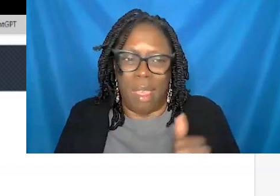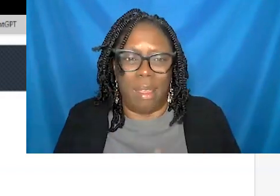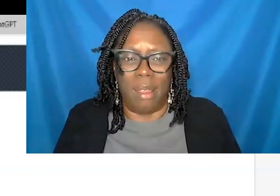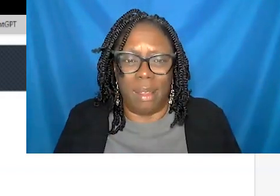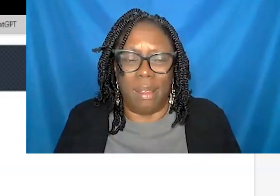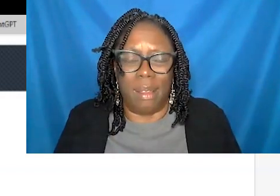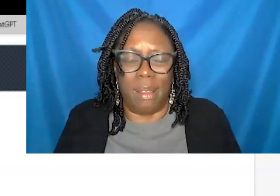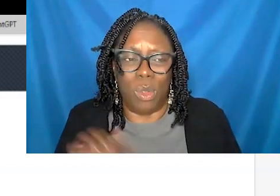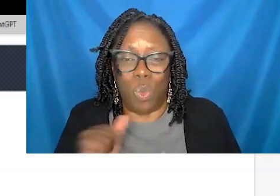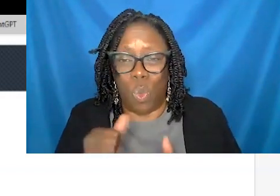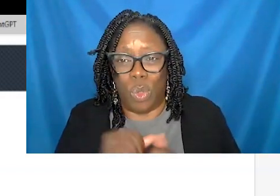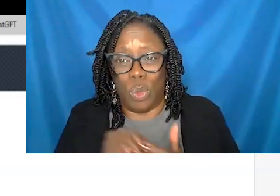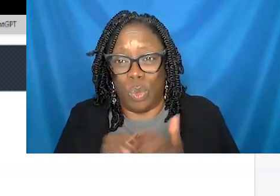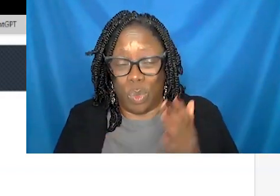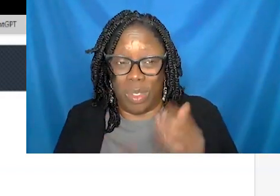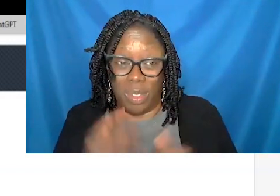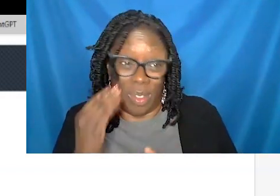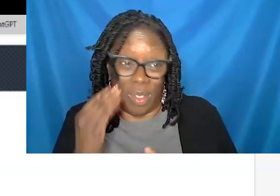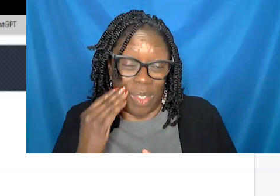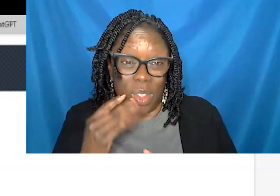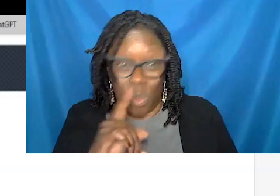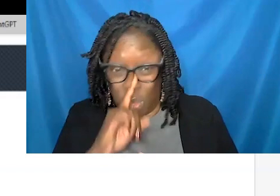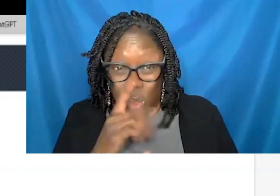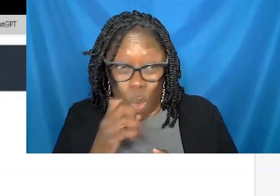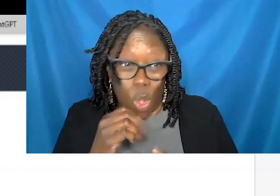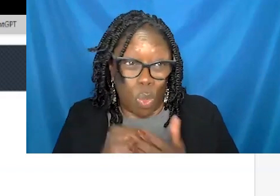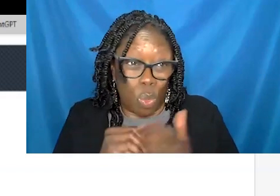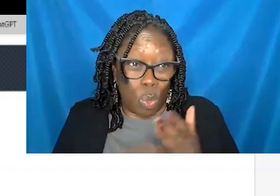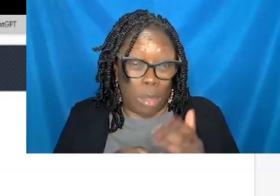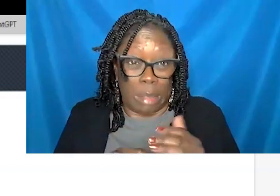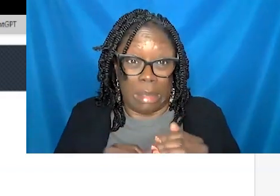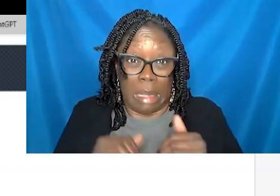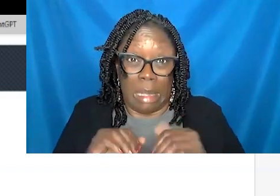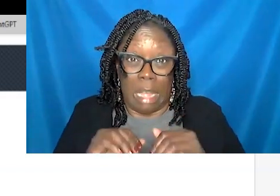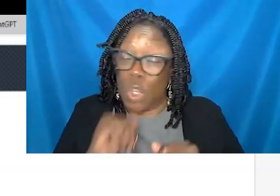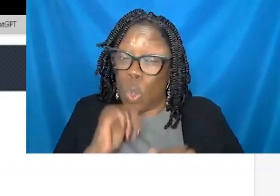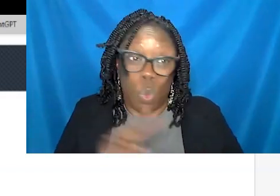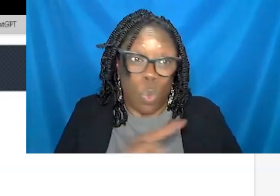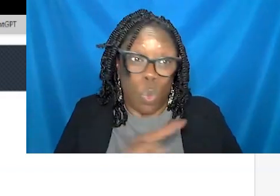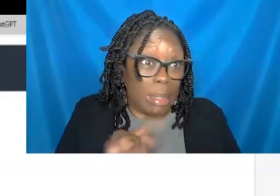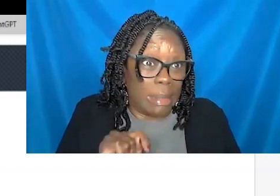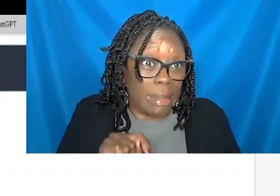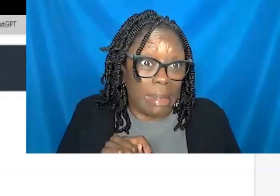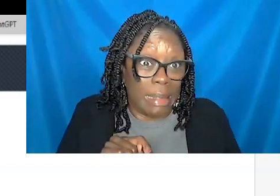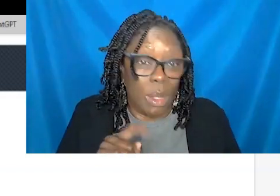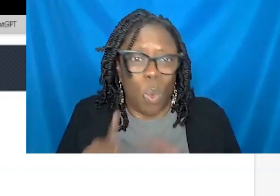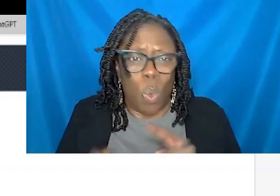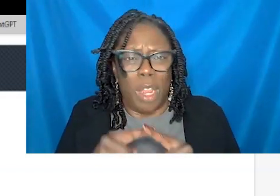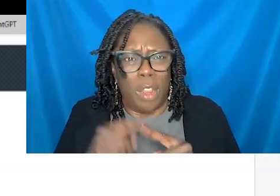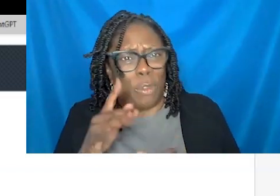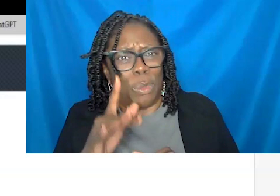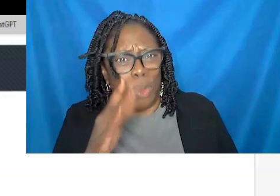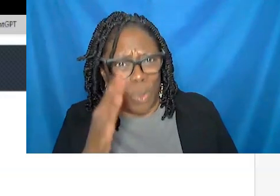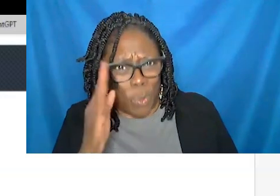your students. And do you really want to just keep them away from this technology, even though there's a really good chance it's going to be something that they